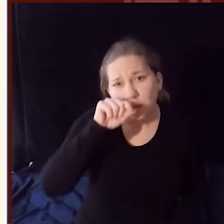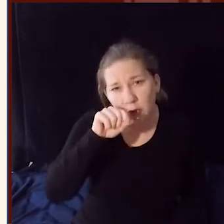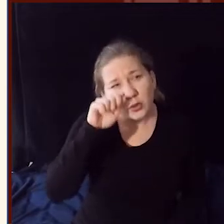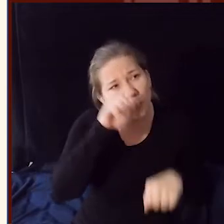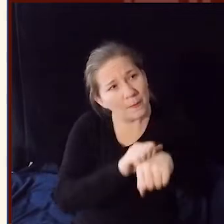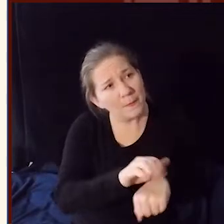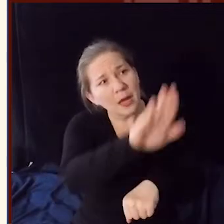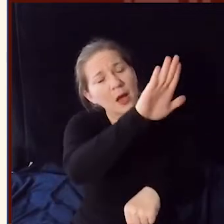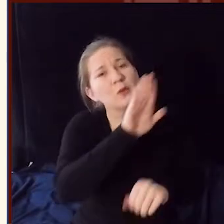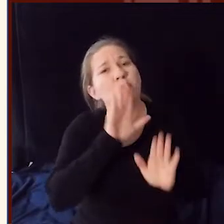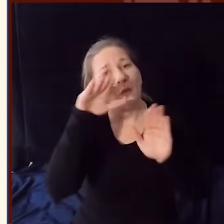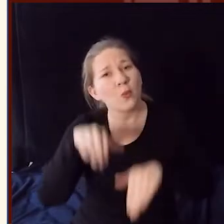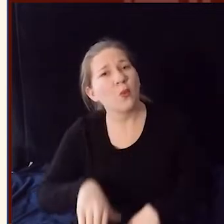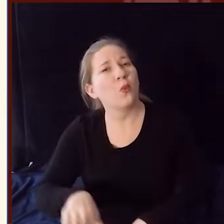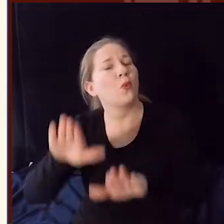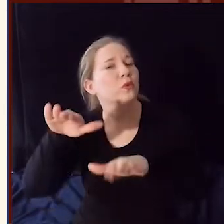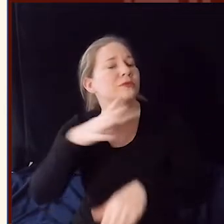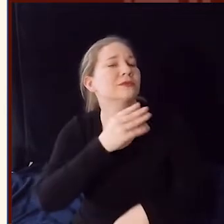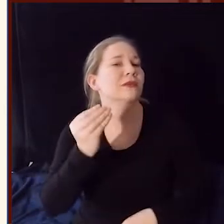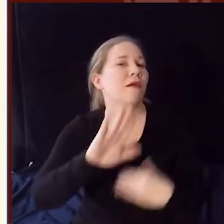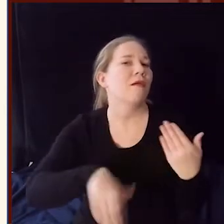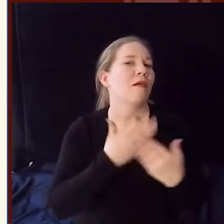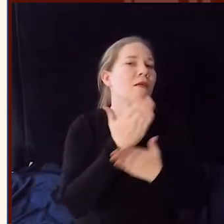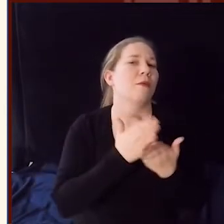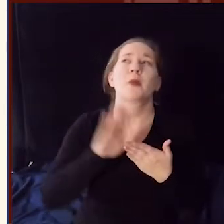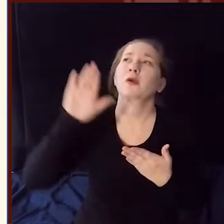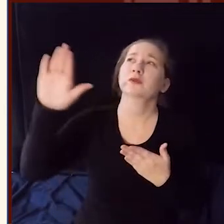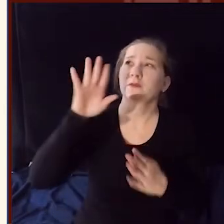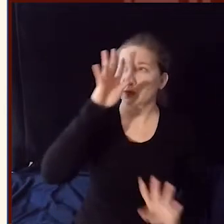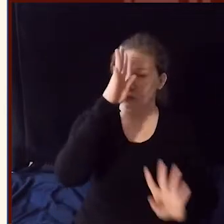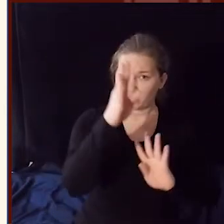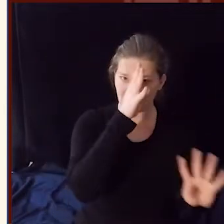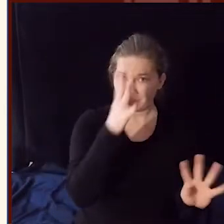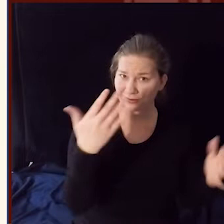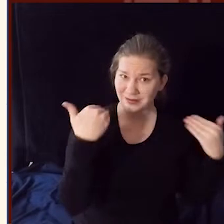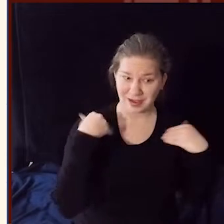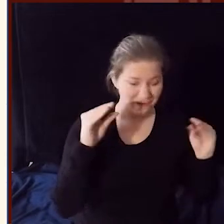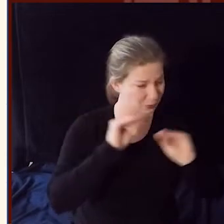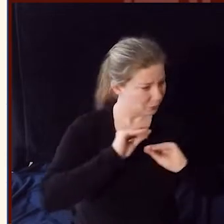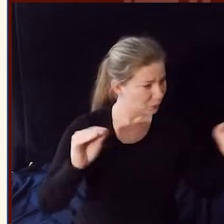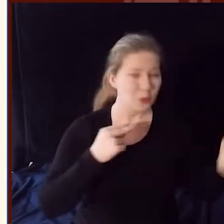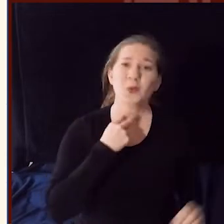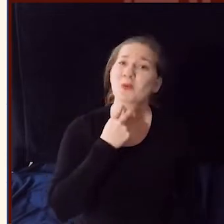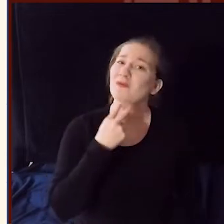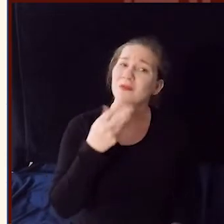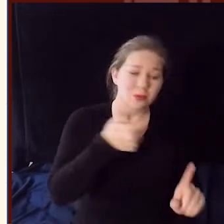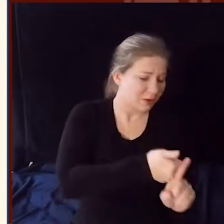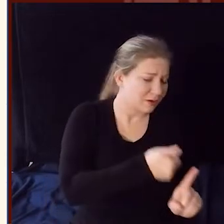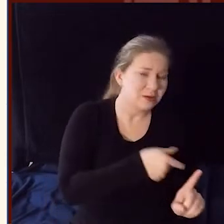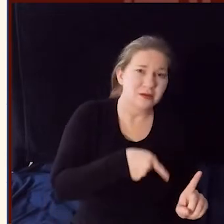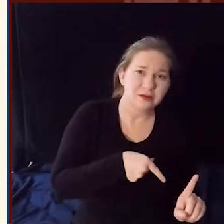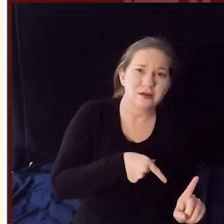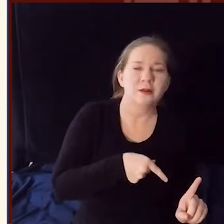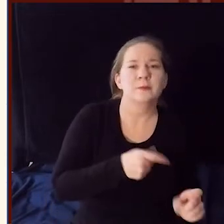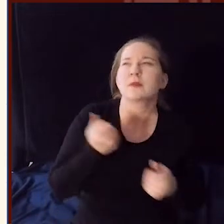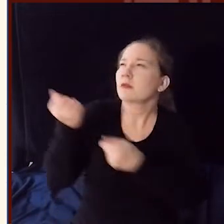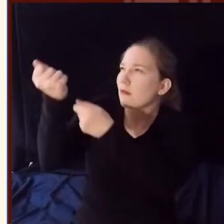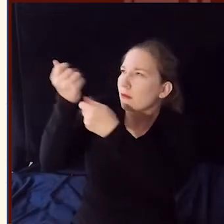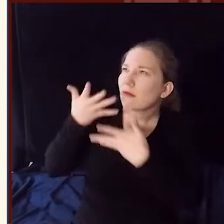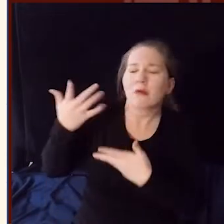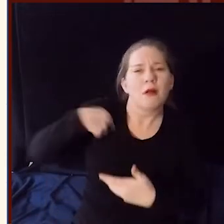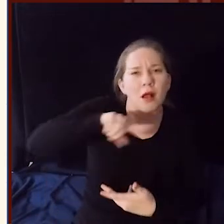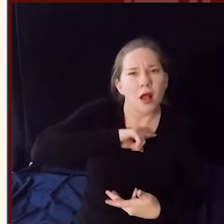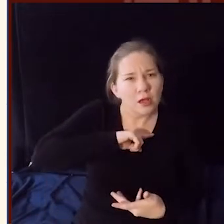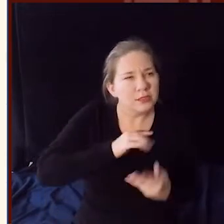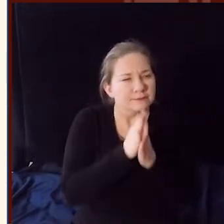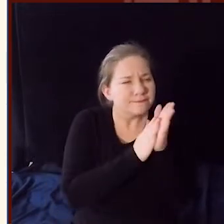mountains and oceans, and all parts of your creation that have no voice of their own. Stir up in us a thirst for justice that protects